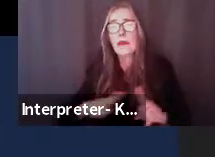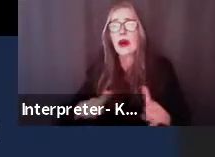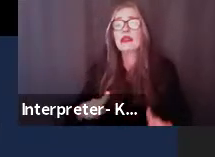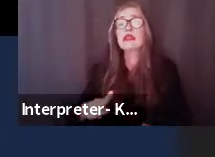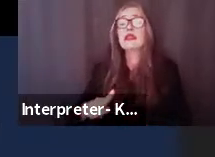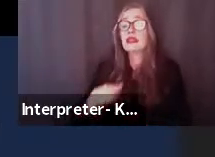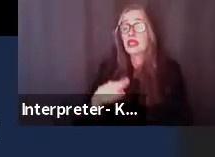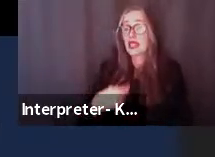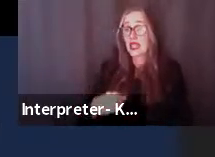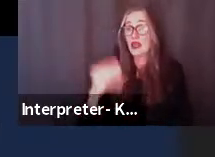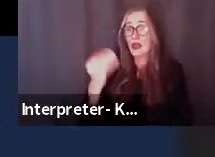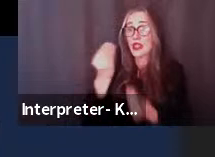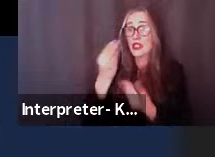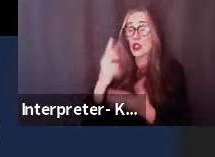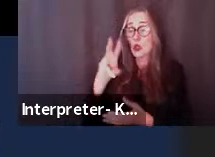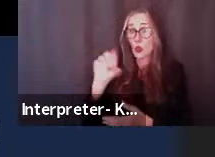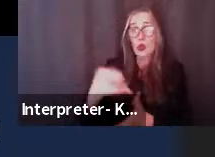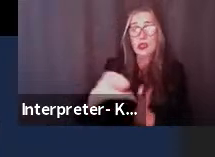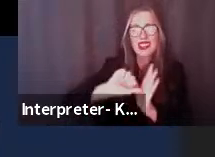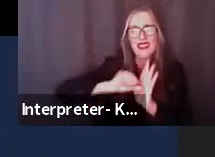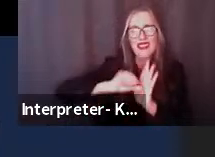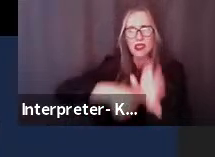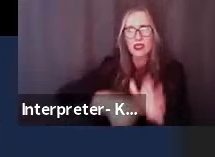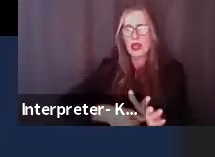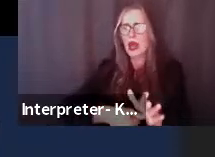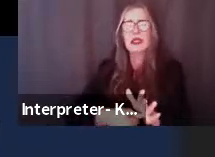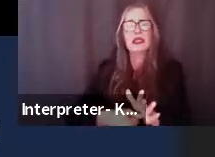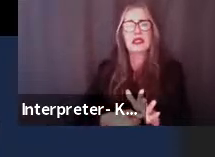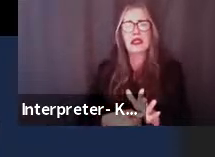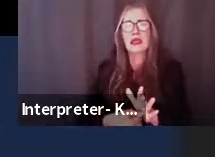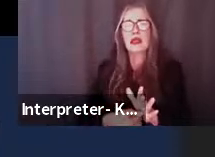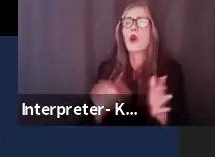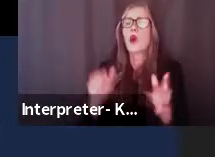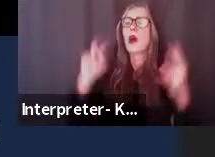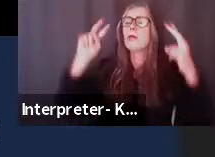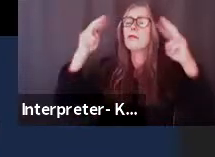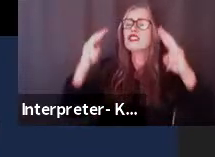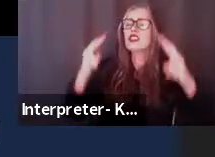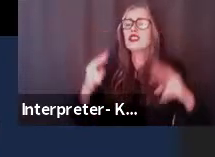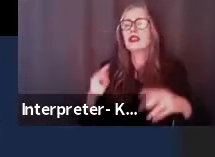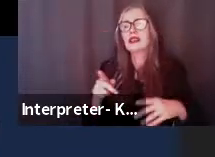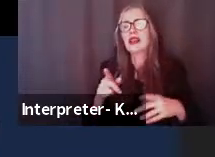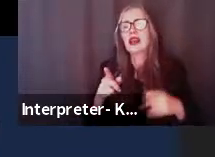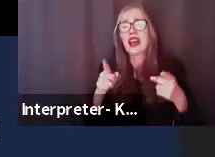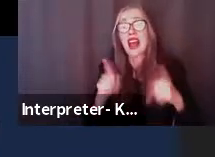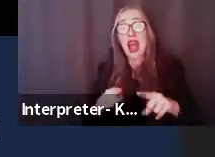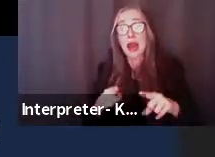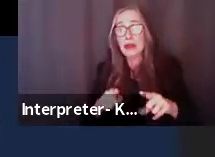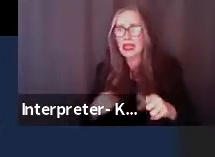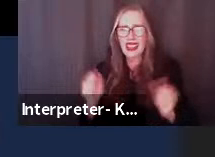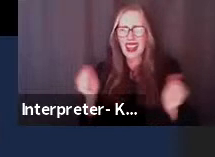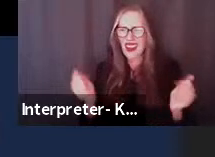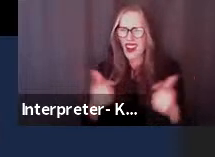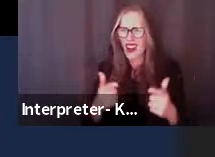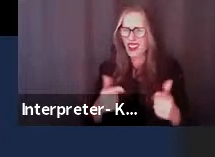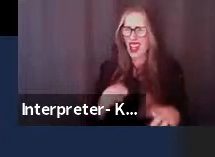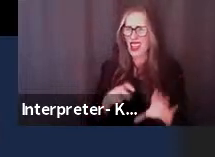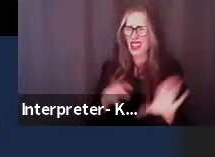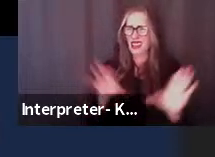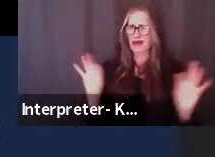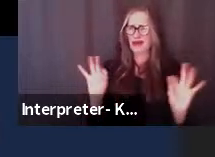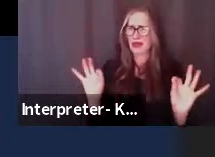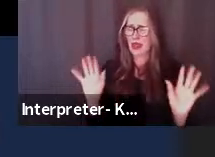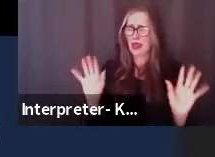reporting on there had been emphasis on this under this misunderstanding that this was actually happening in the first place so the race correction